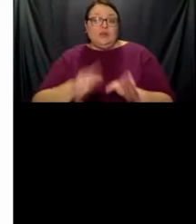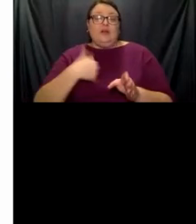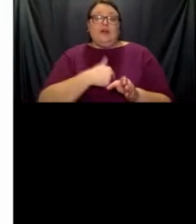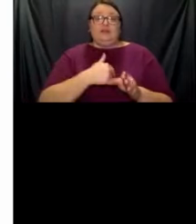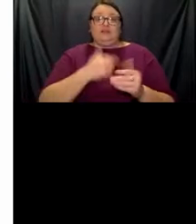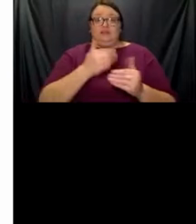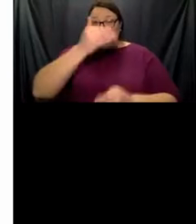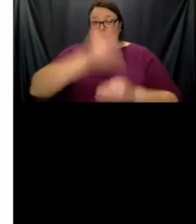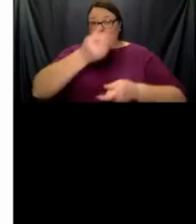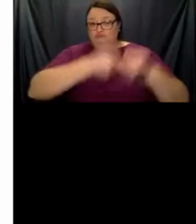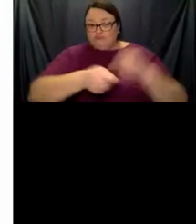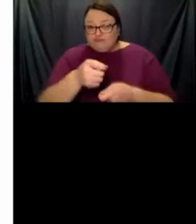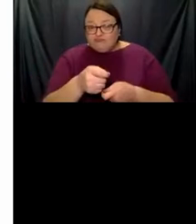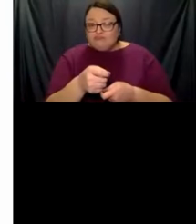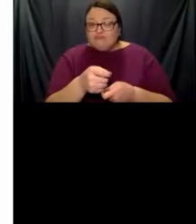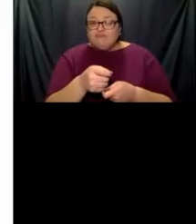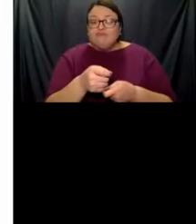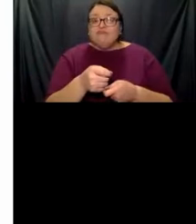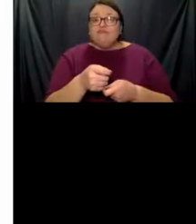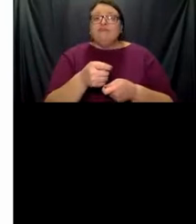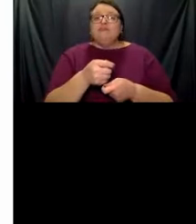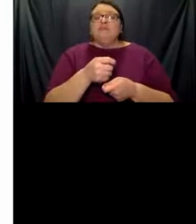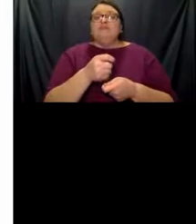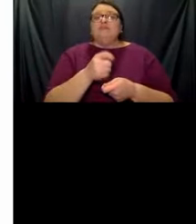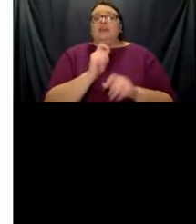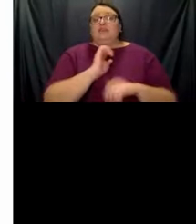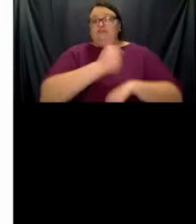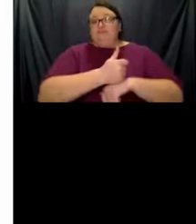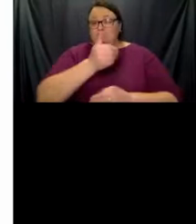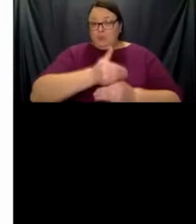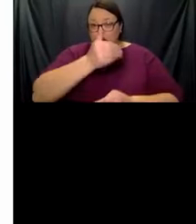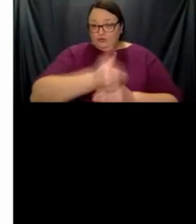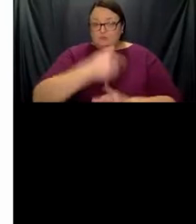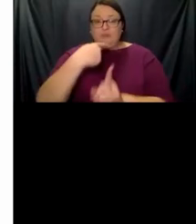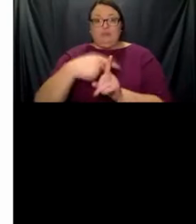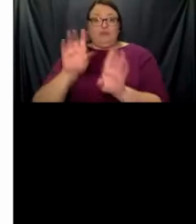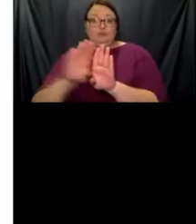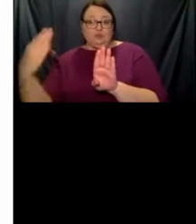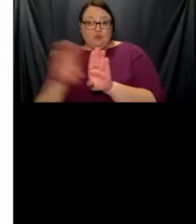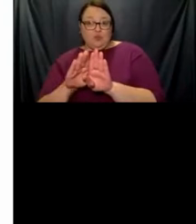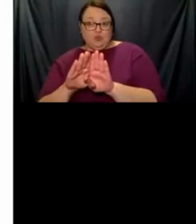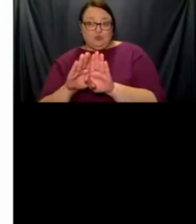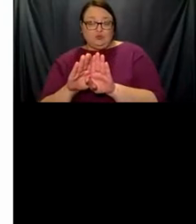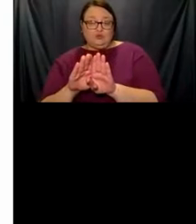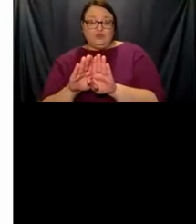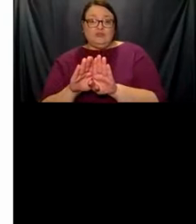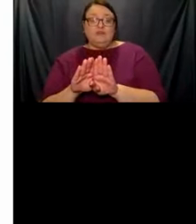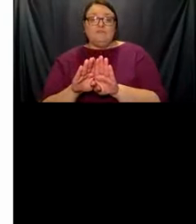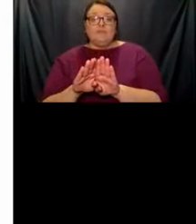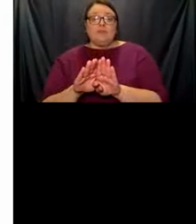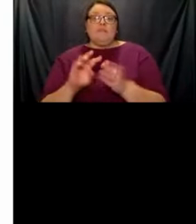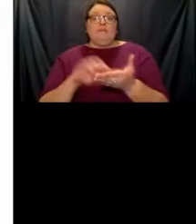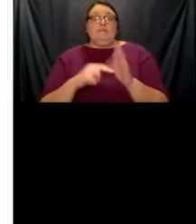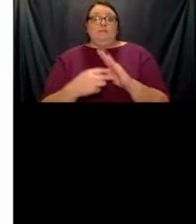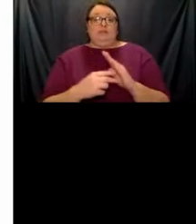eran necesarios. And put in not only windows but also doors to Con not estos only fondos pudimos